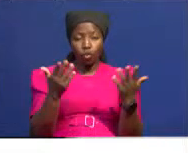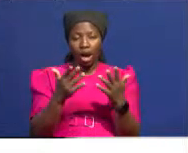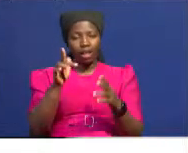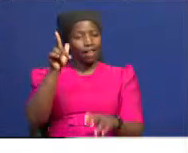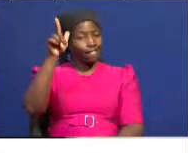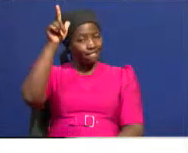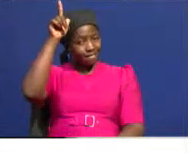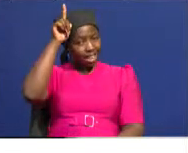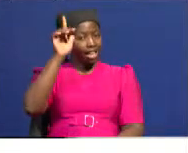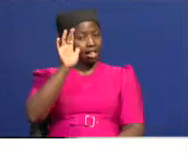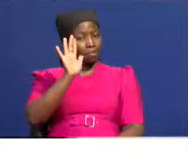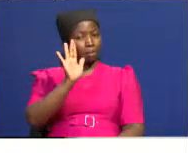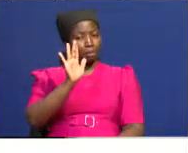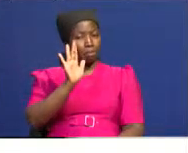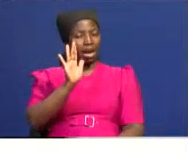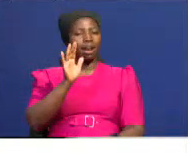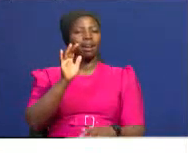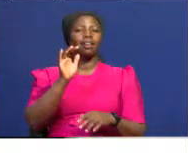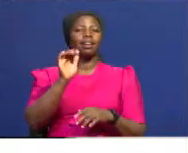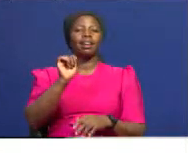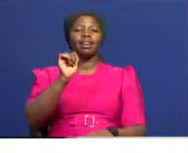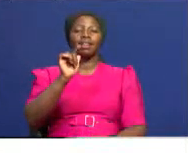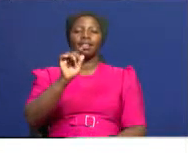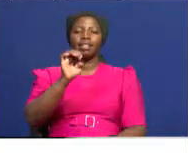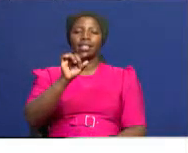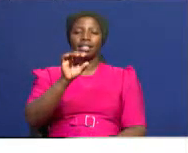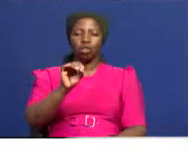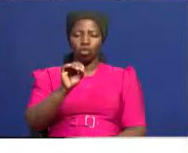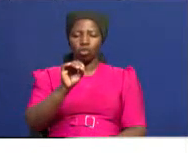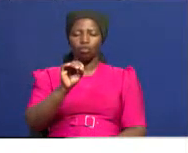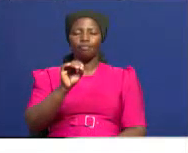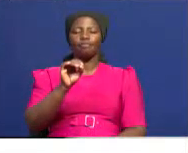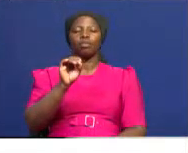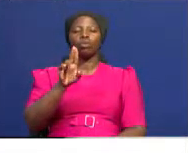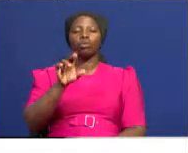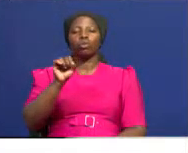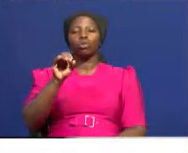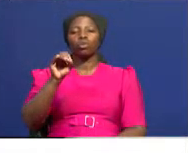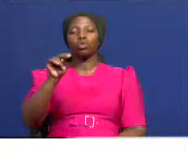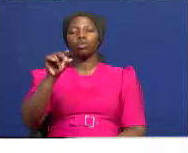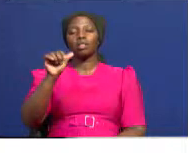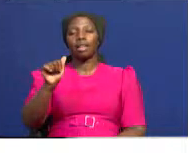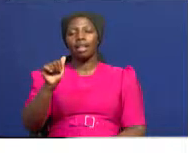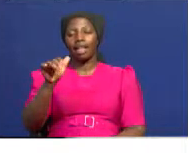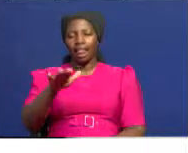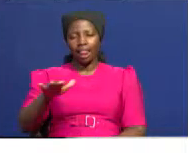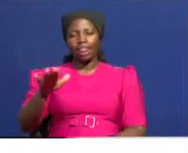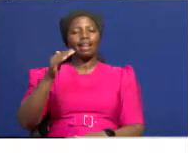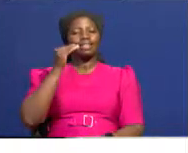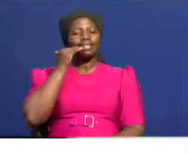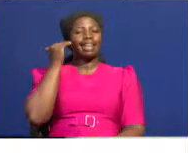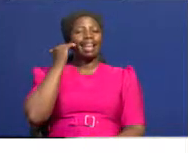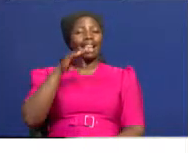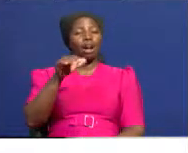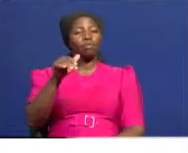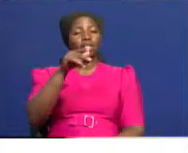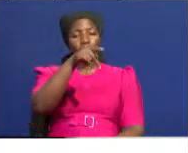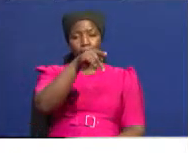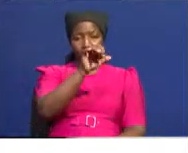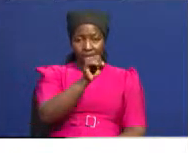rural home in Iya Alego Osonga constituency in Siaya County. Principal